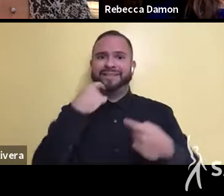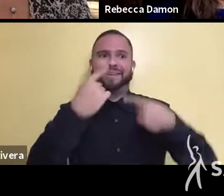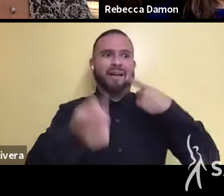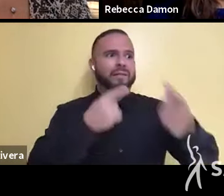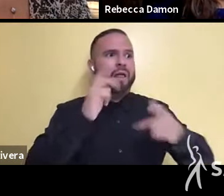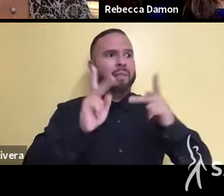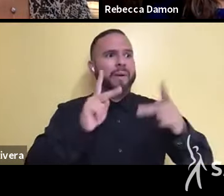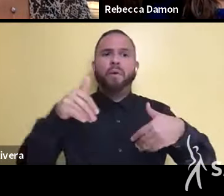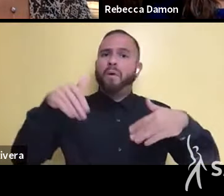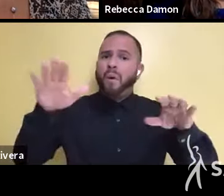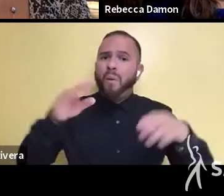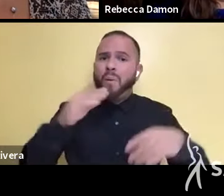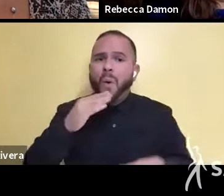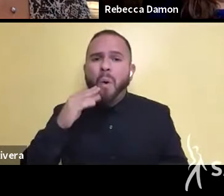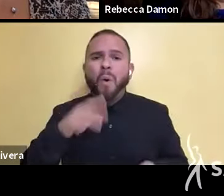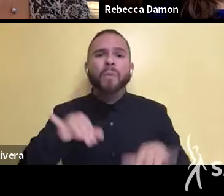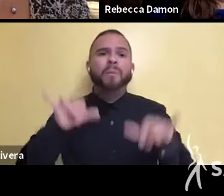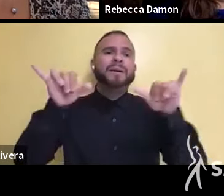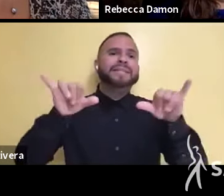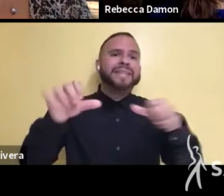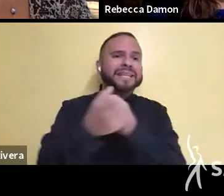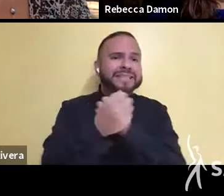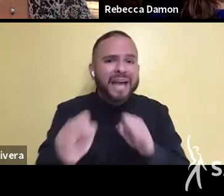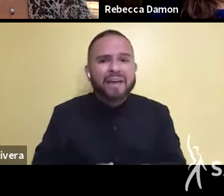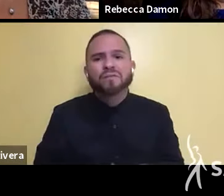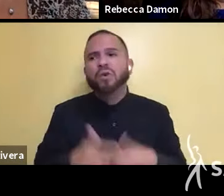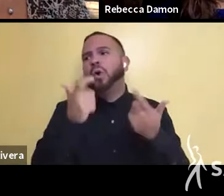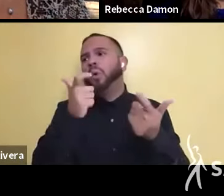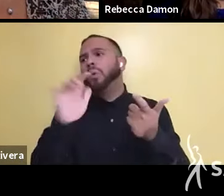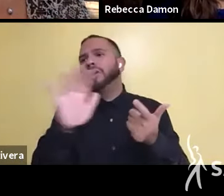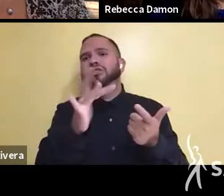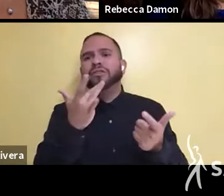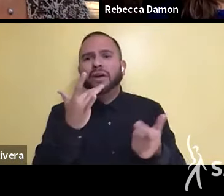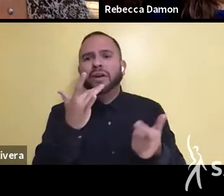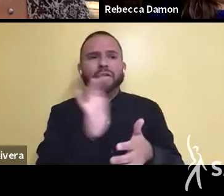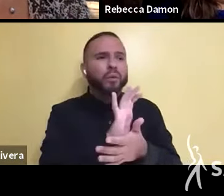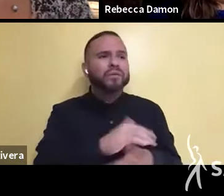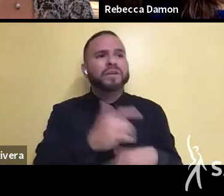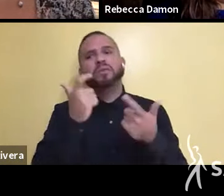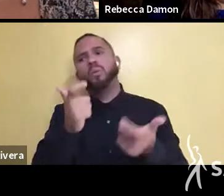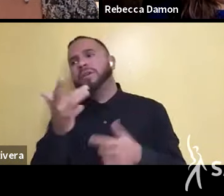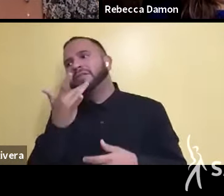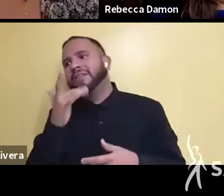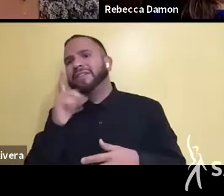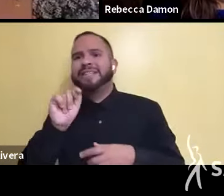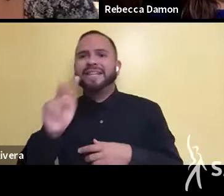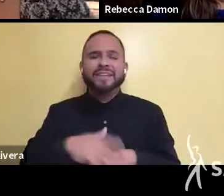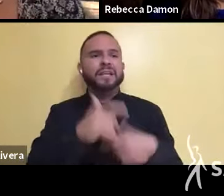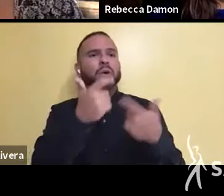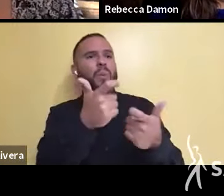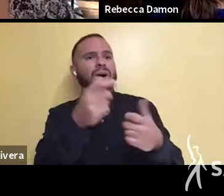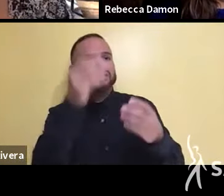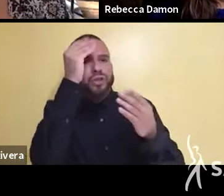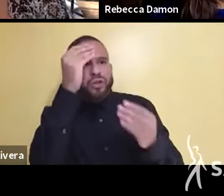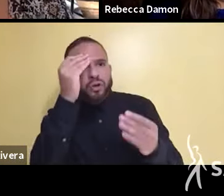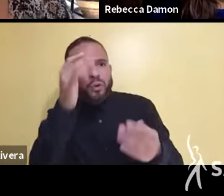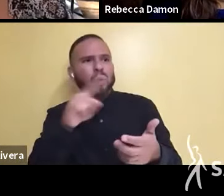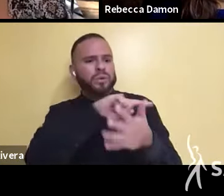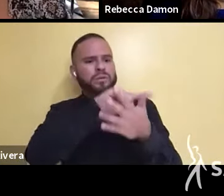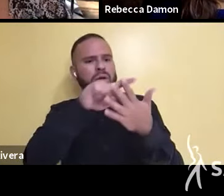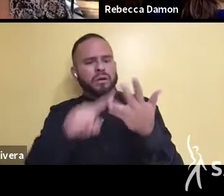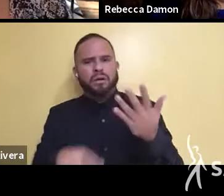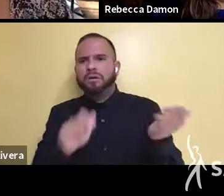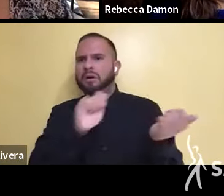stay inside, watch your favorite movies, your favorite TV shows, watch the news to be informed of what's going on. All of our